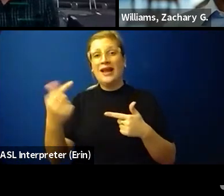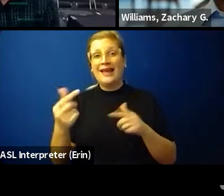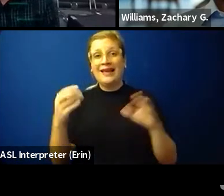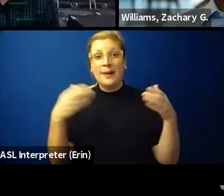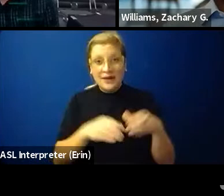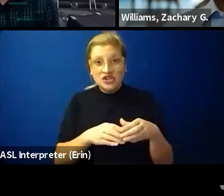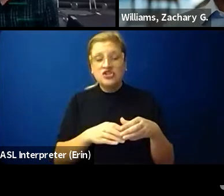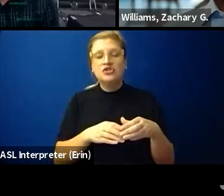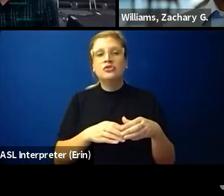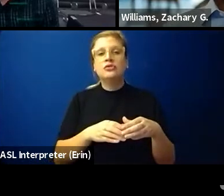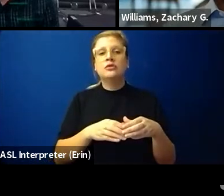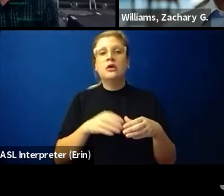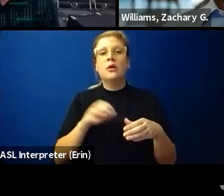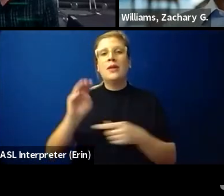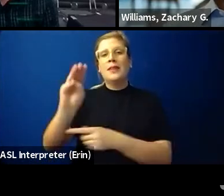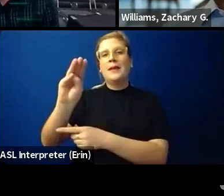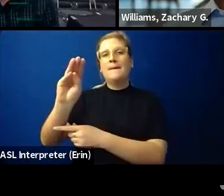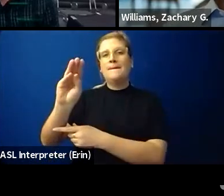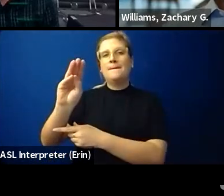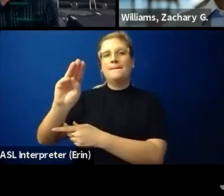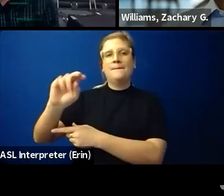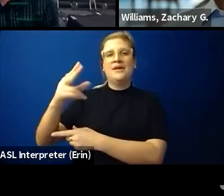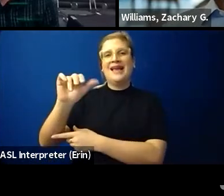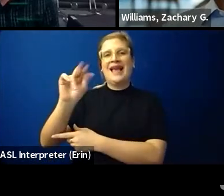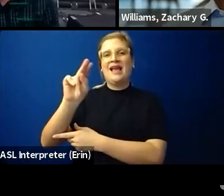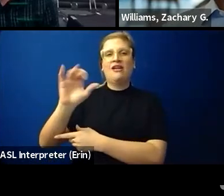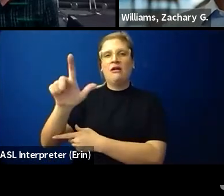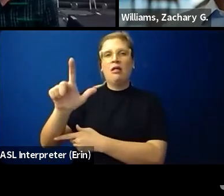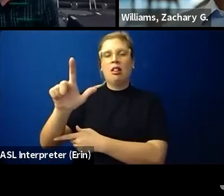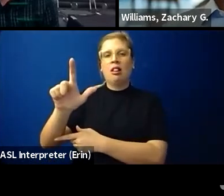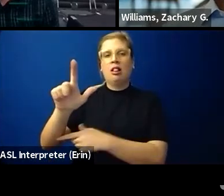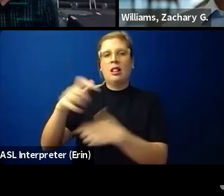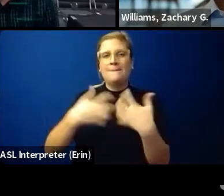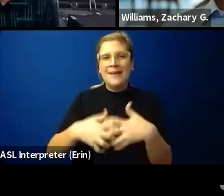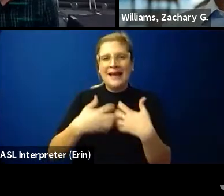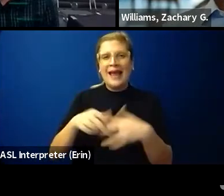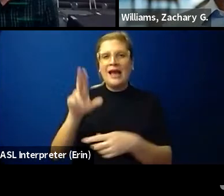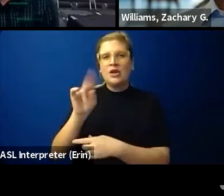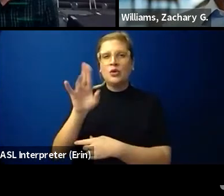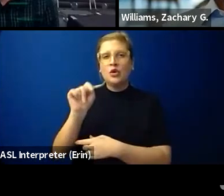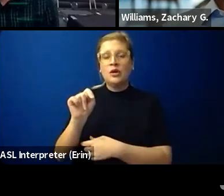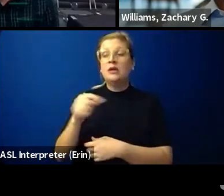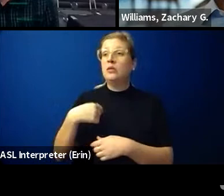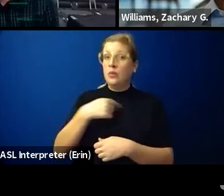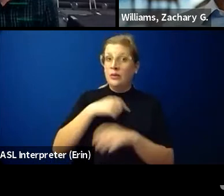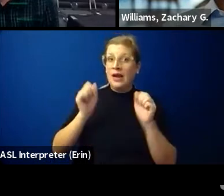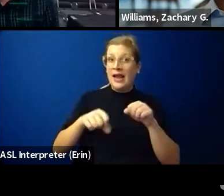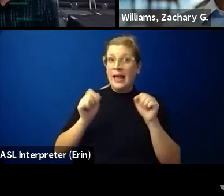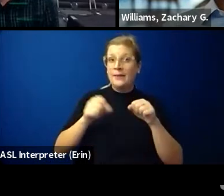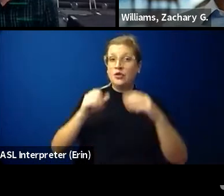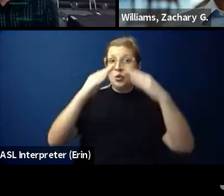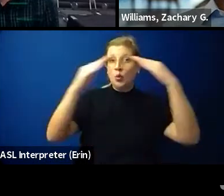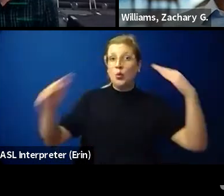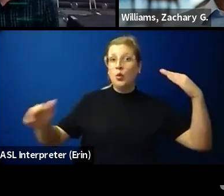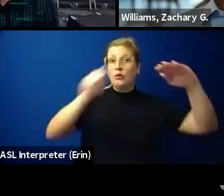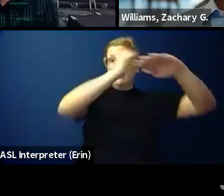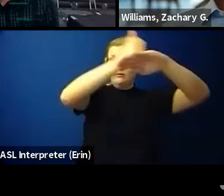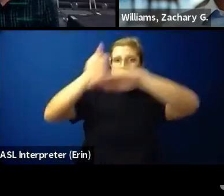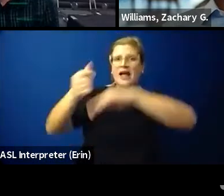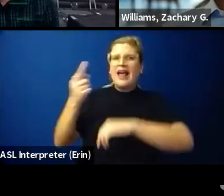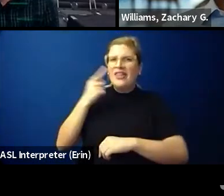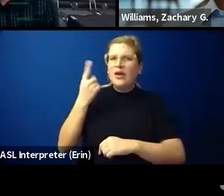was the mechanical units. We adjusted the layout such that we were able to put them on the roof. And as I think one of the